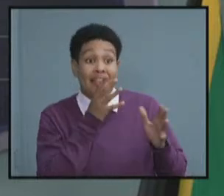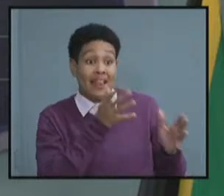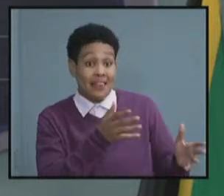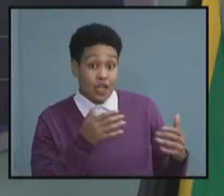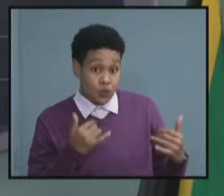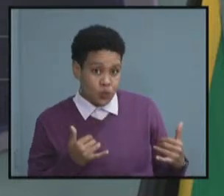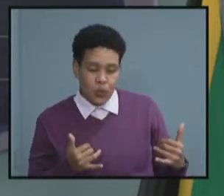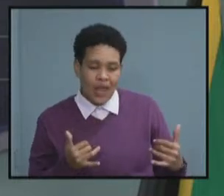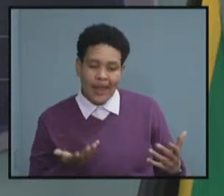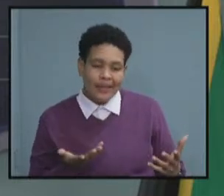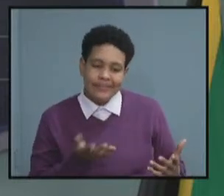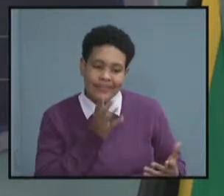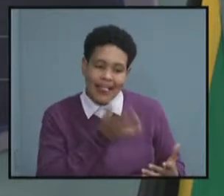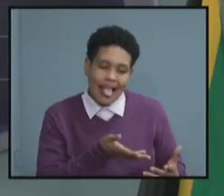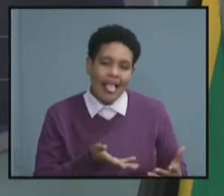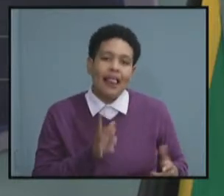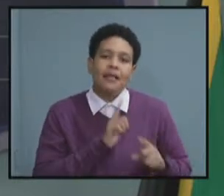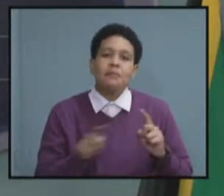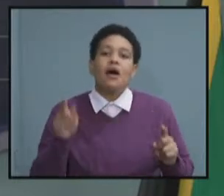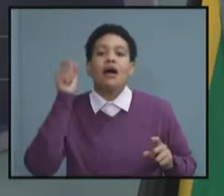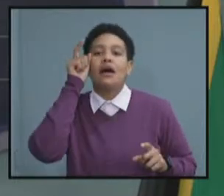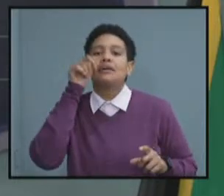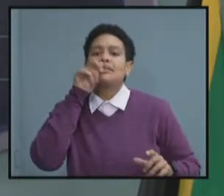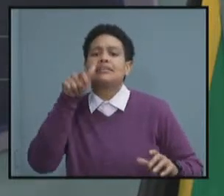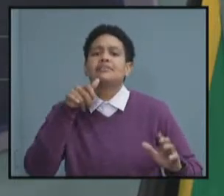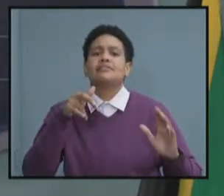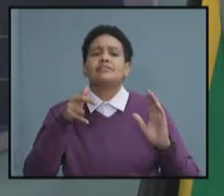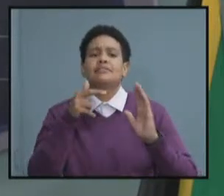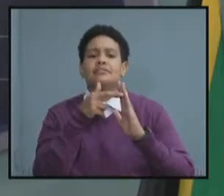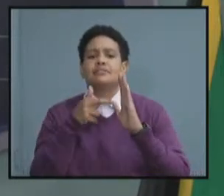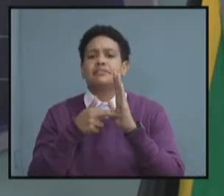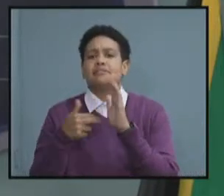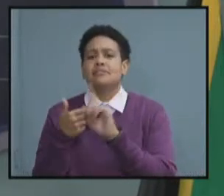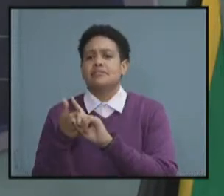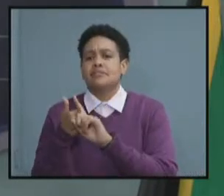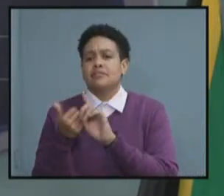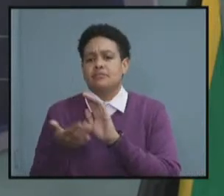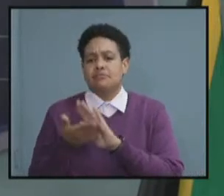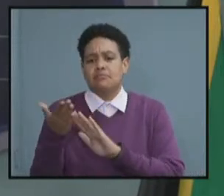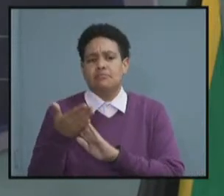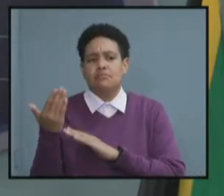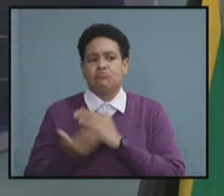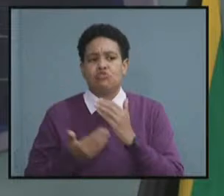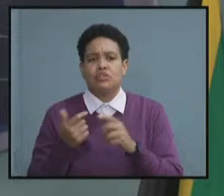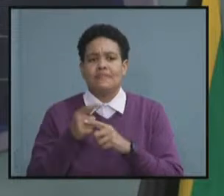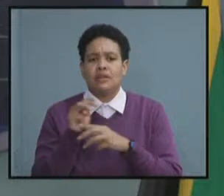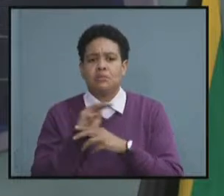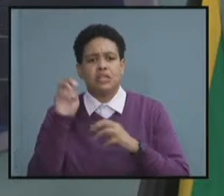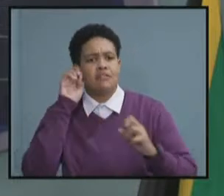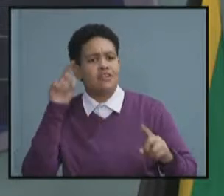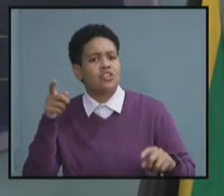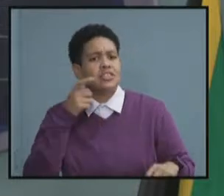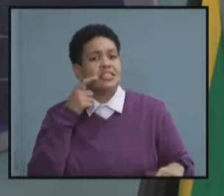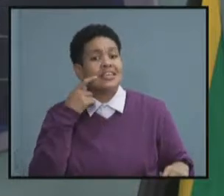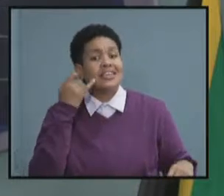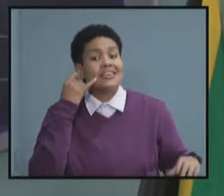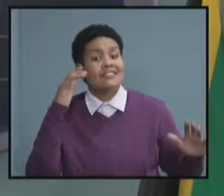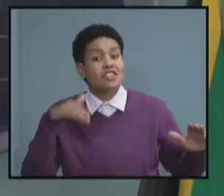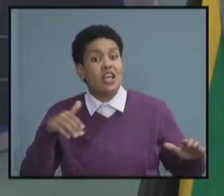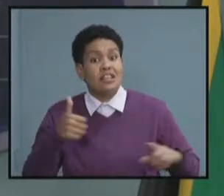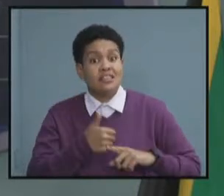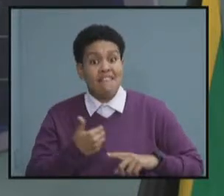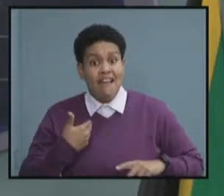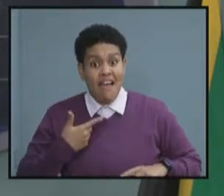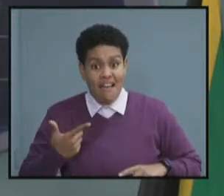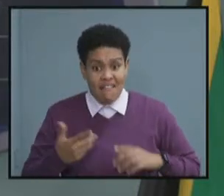today, but the standing procedure of the Ministry of Education is that if a child has